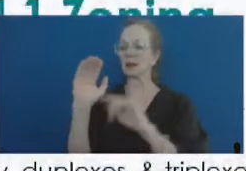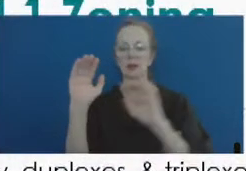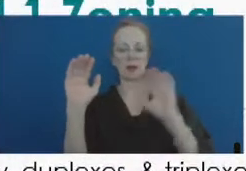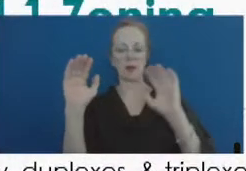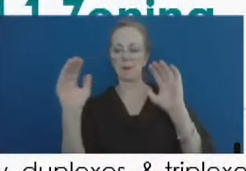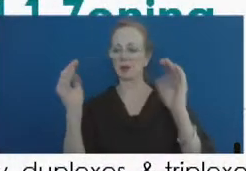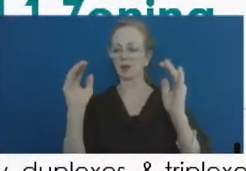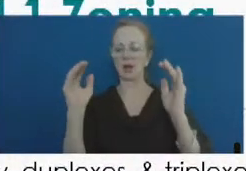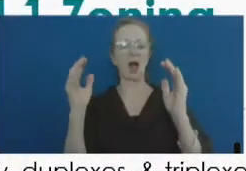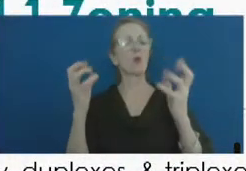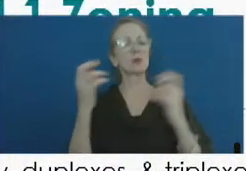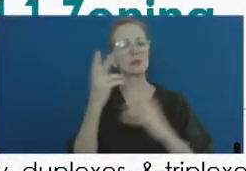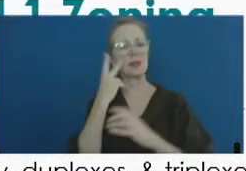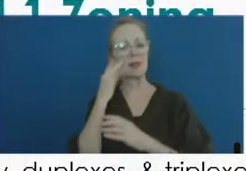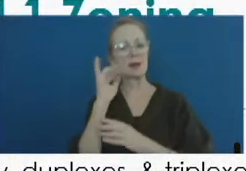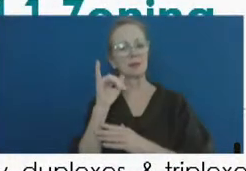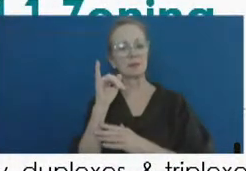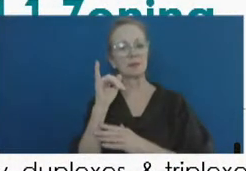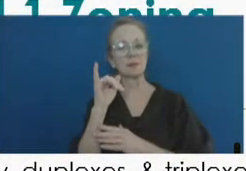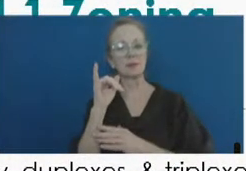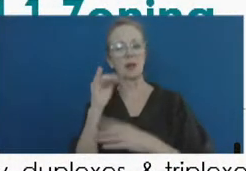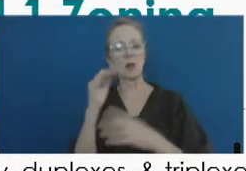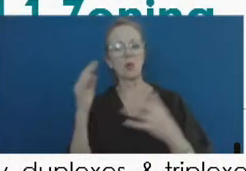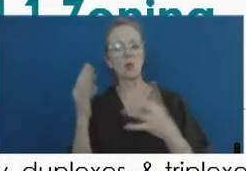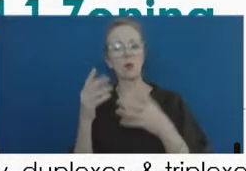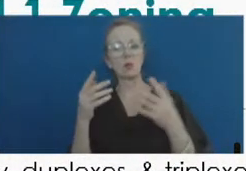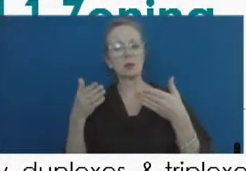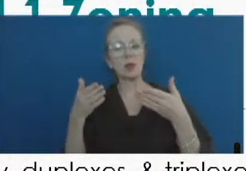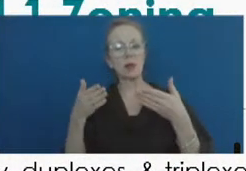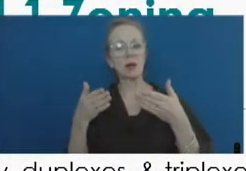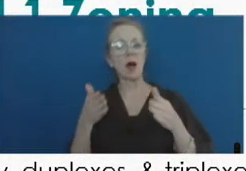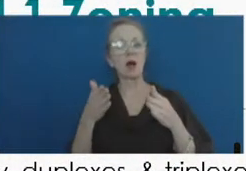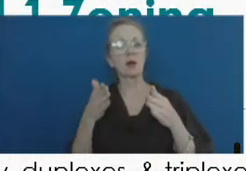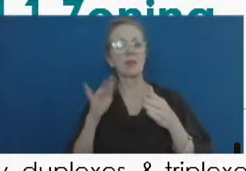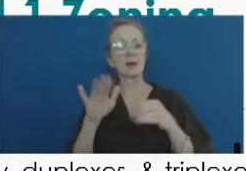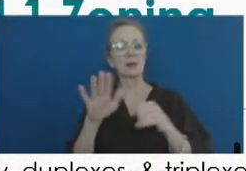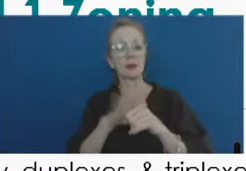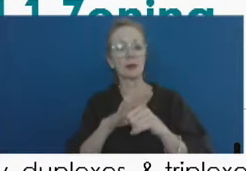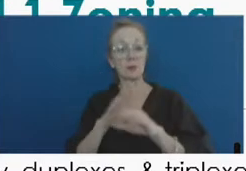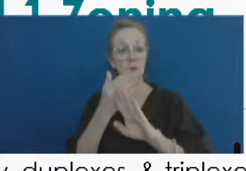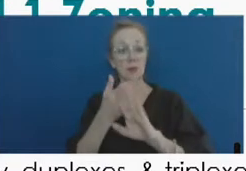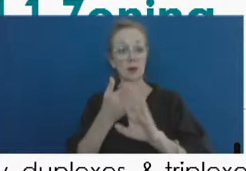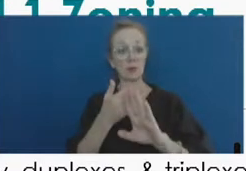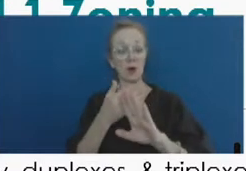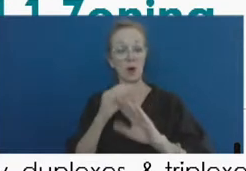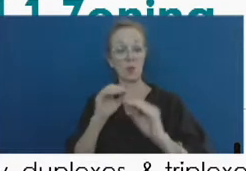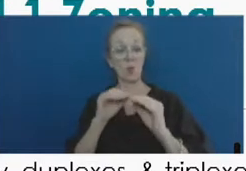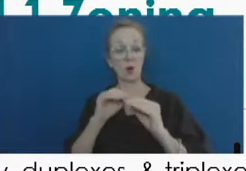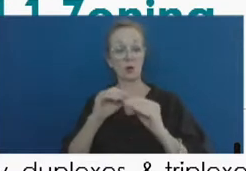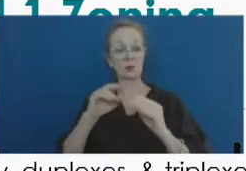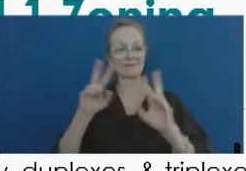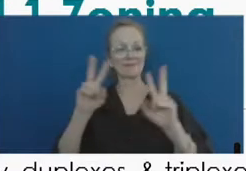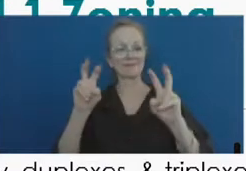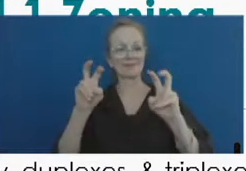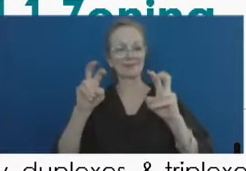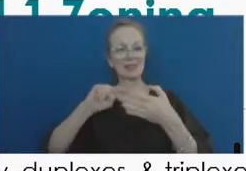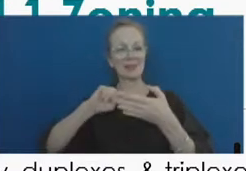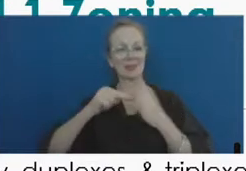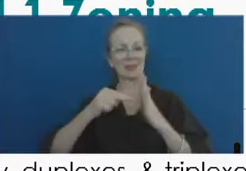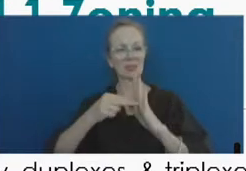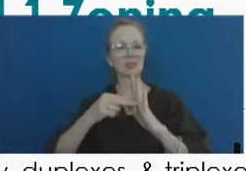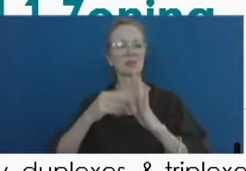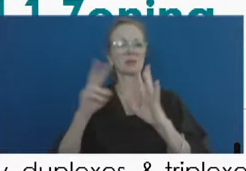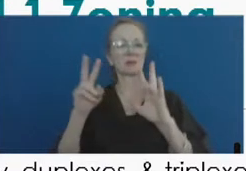comparison, what was allowed in that neighborhood before, or just more definition, if we could get more definition.